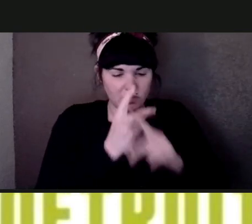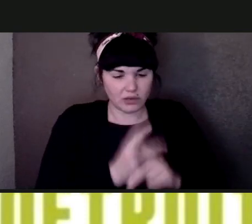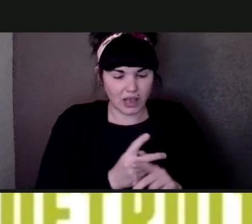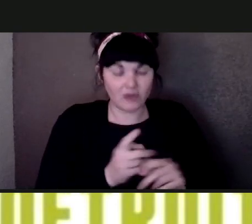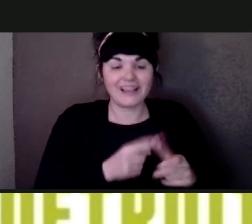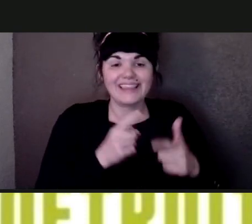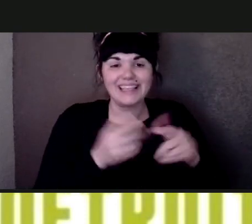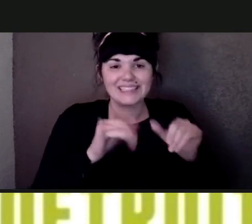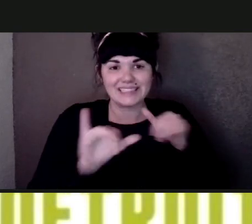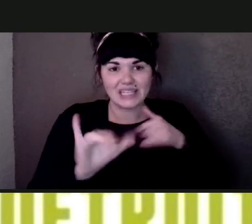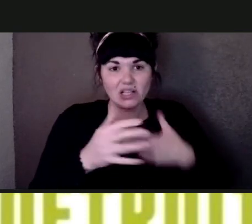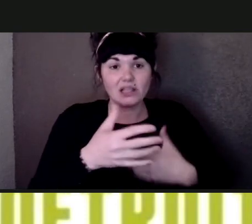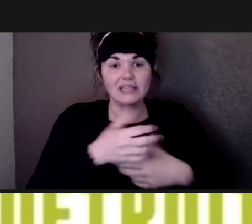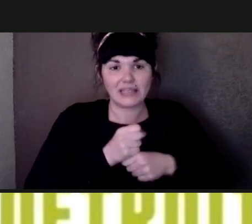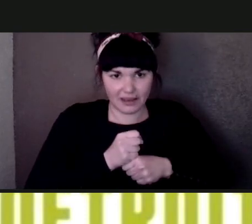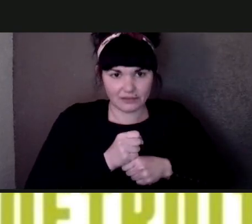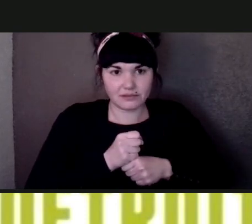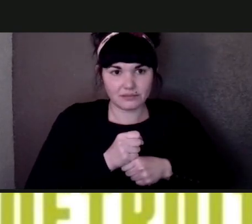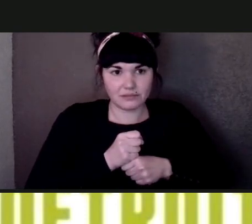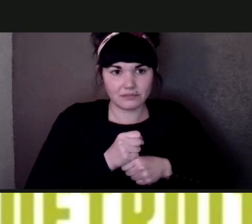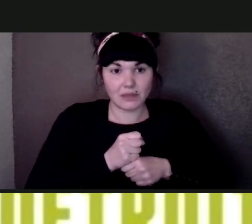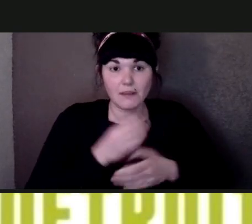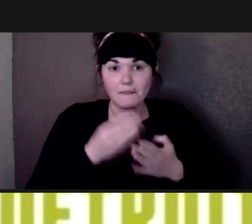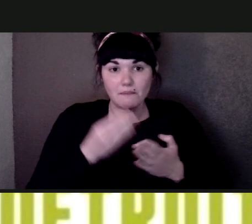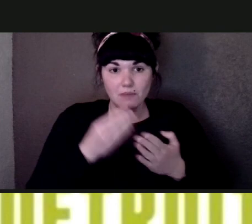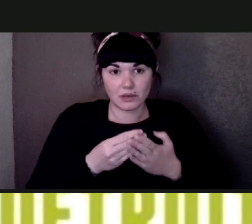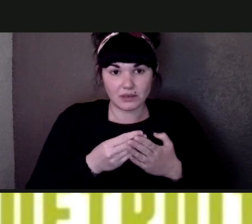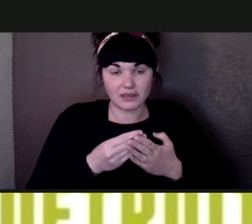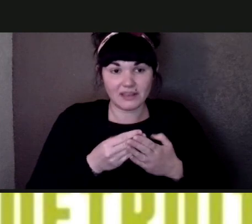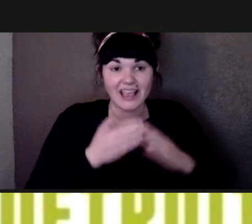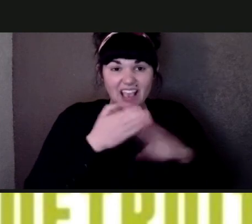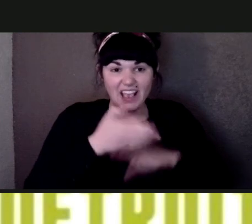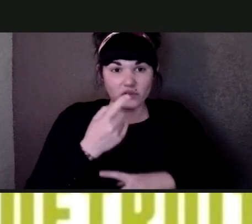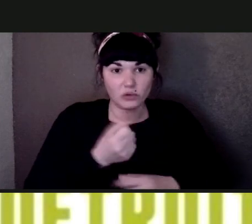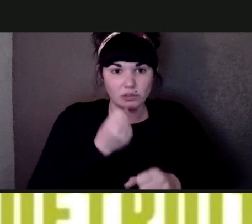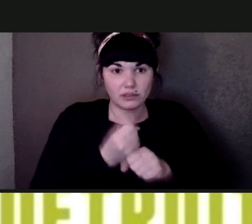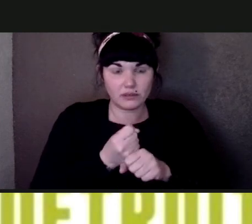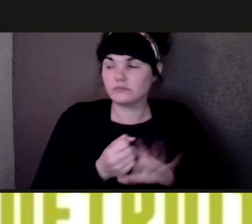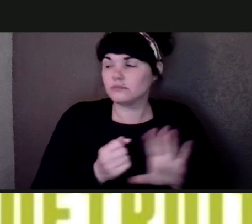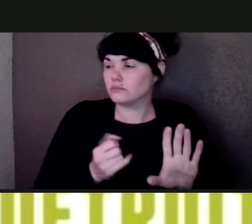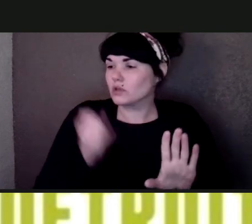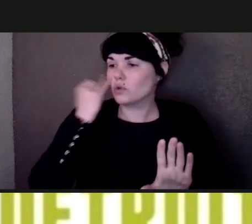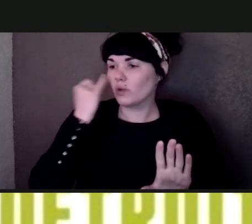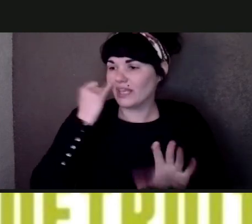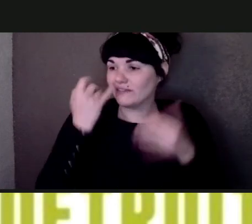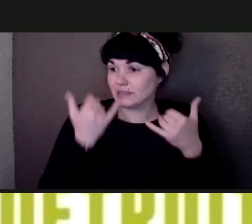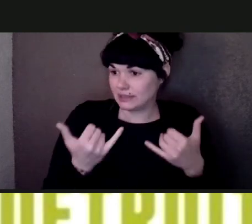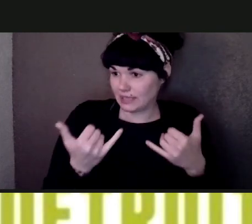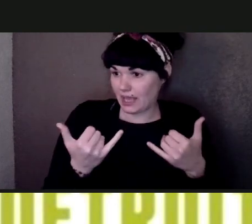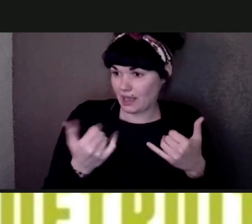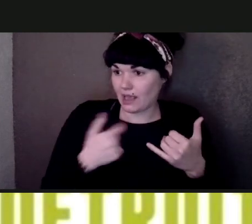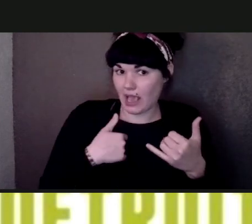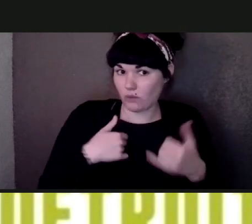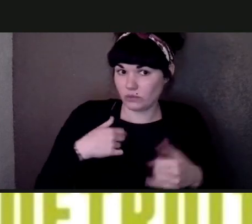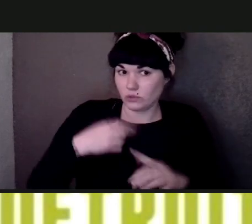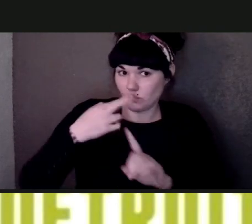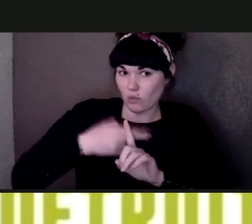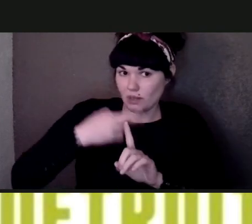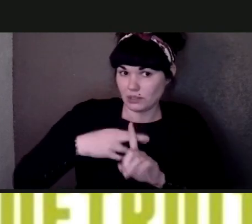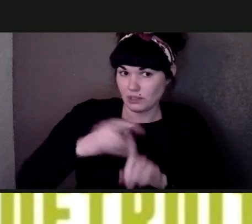So if I was renting an apartment today, I could apply for 12 months rent